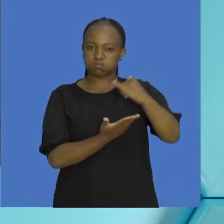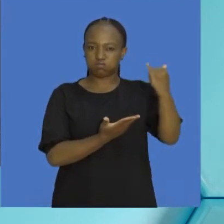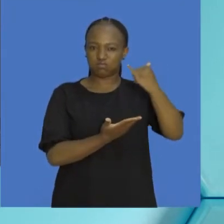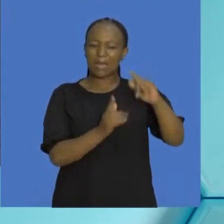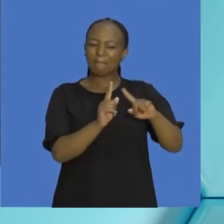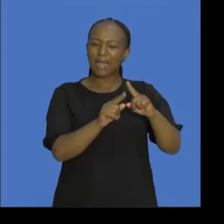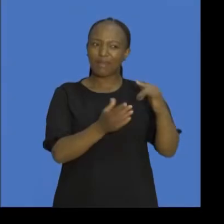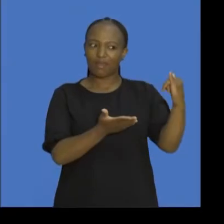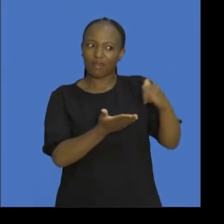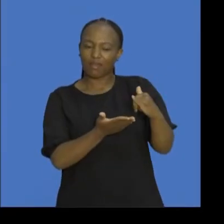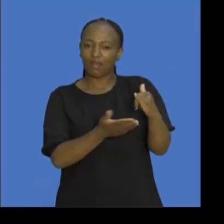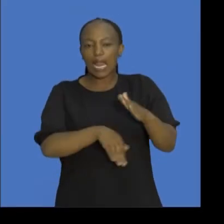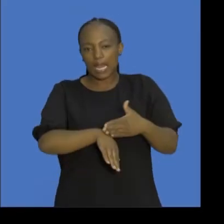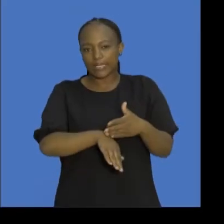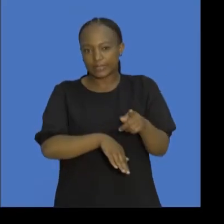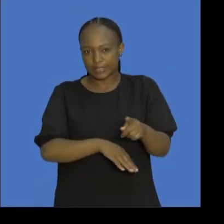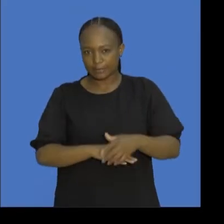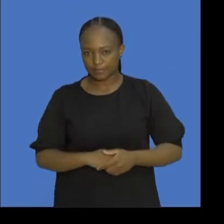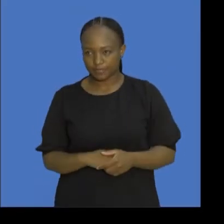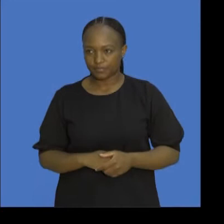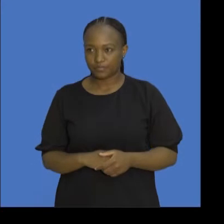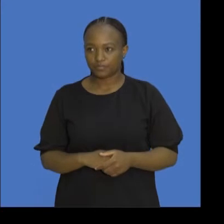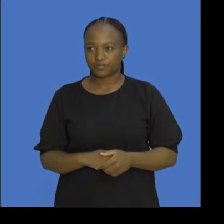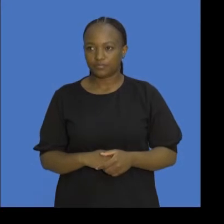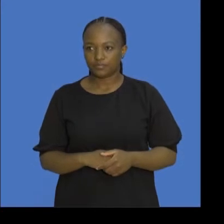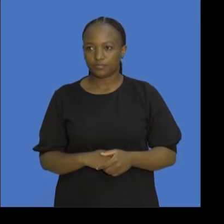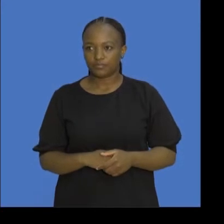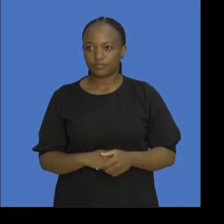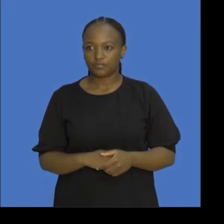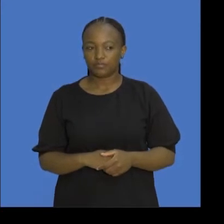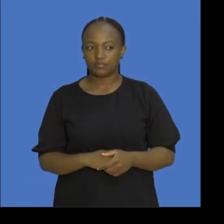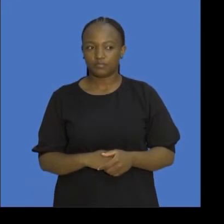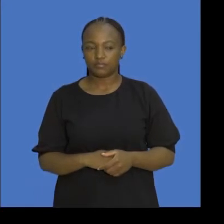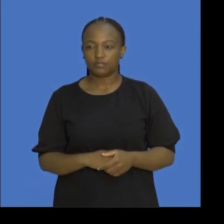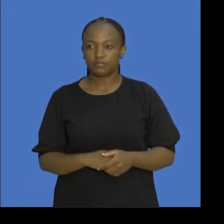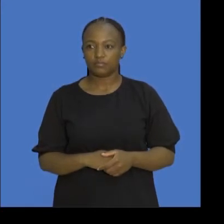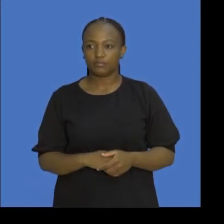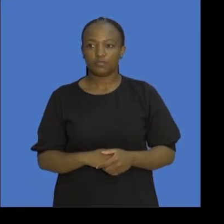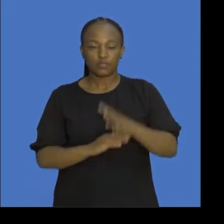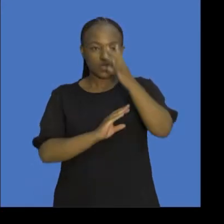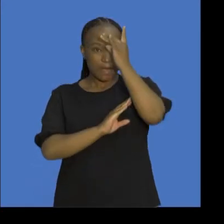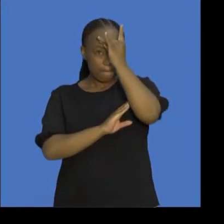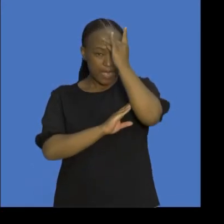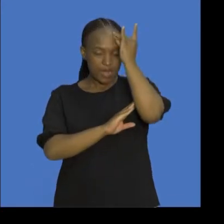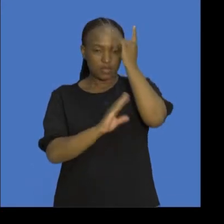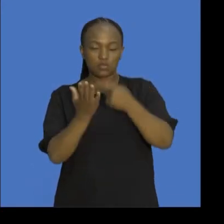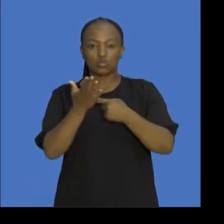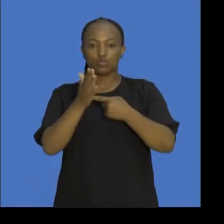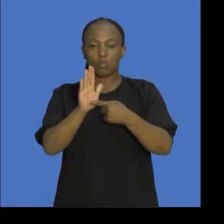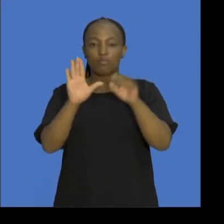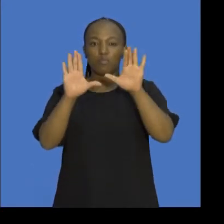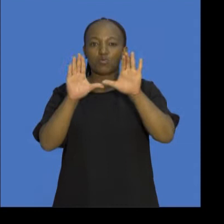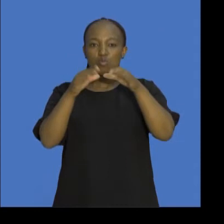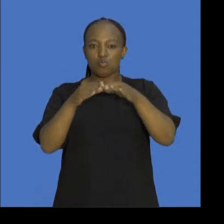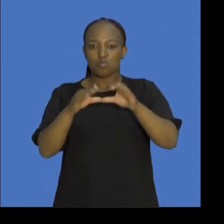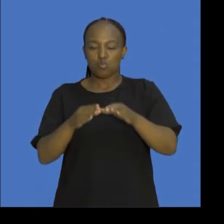late. The number of minutes they were taken is shown in the grouped frequency table